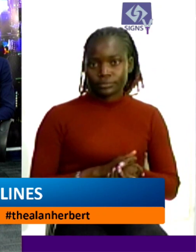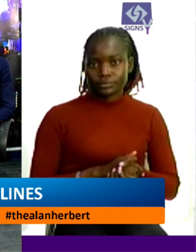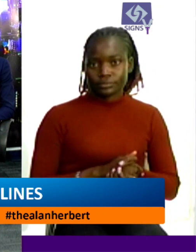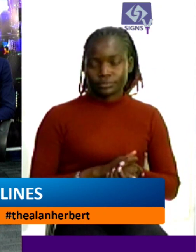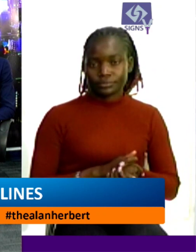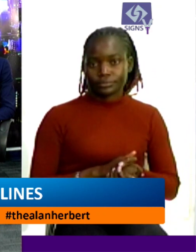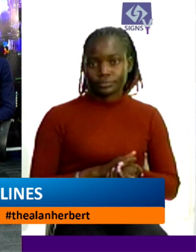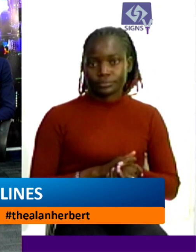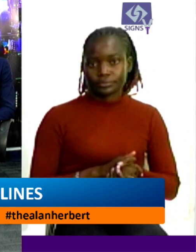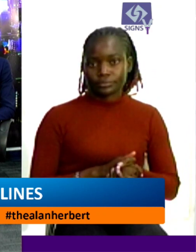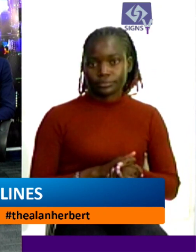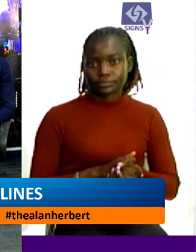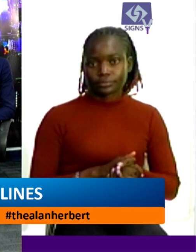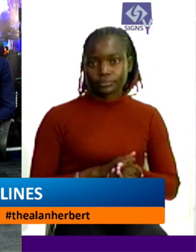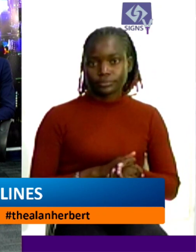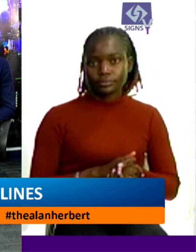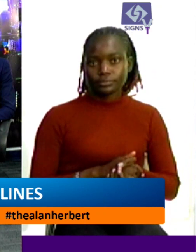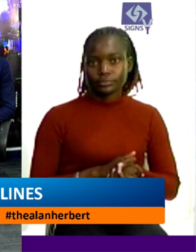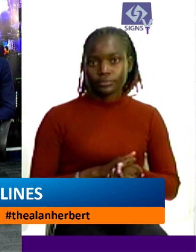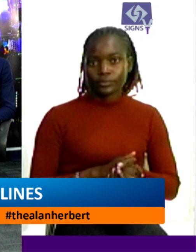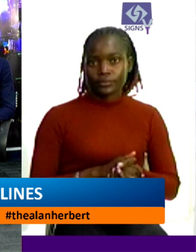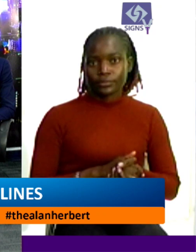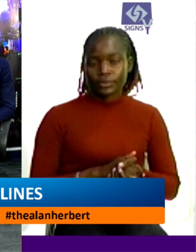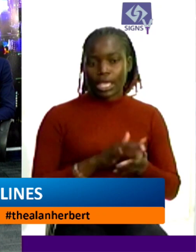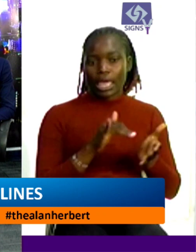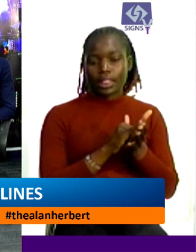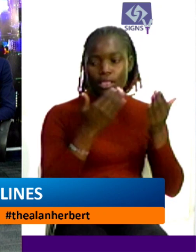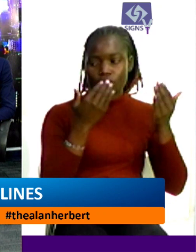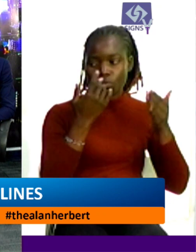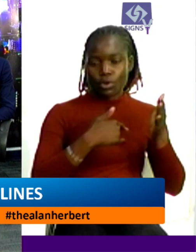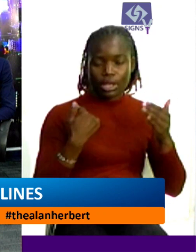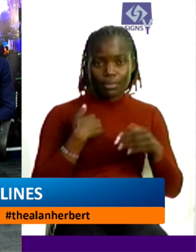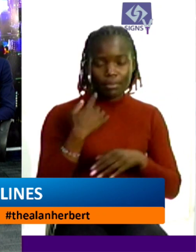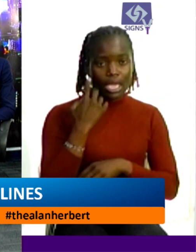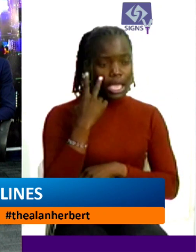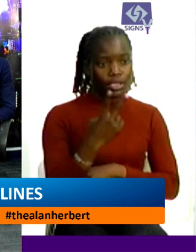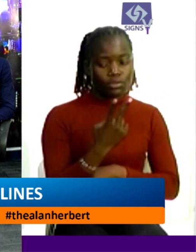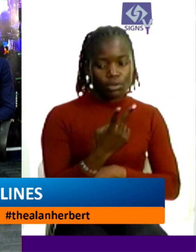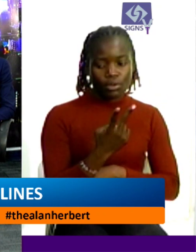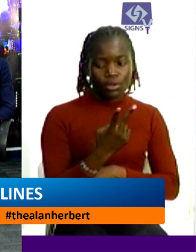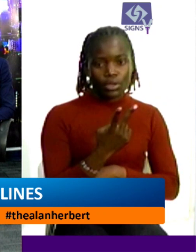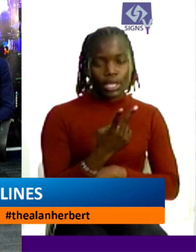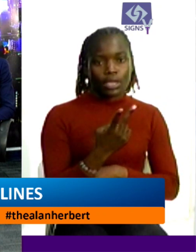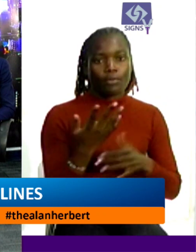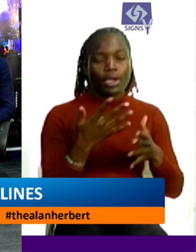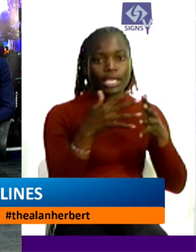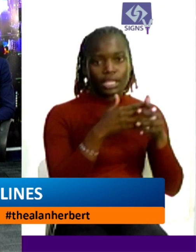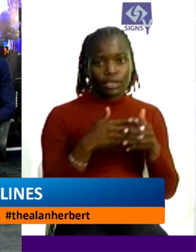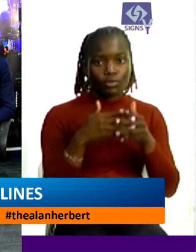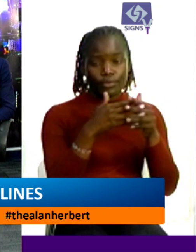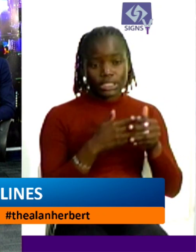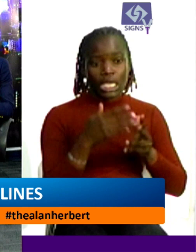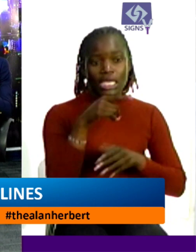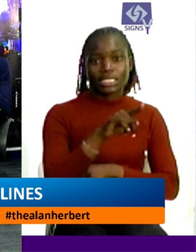view. And that is what I saw back in the US, that they